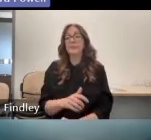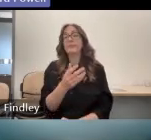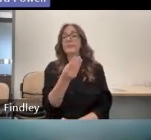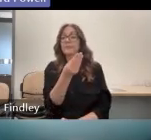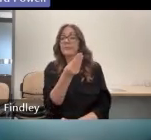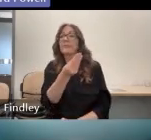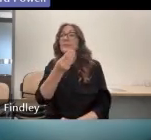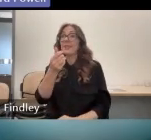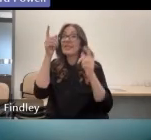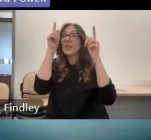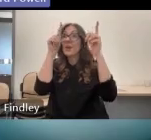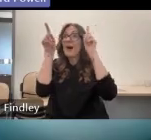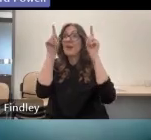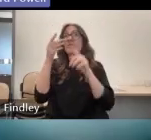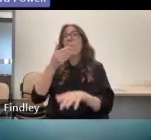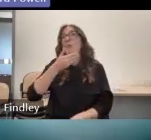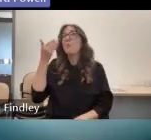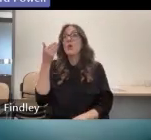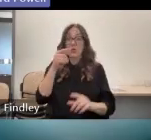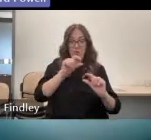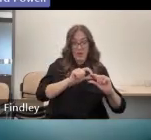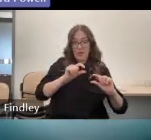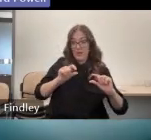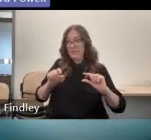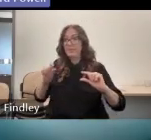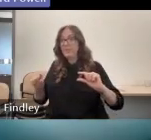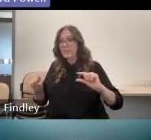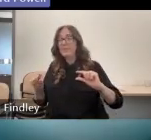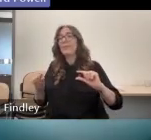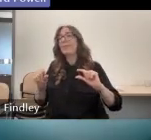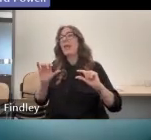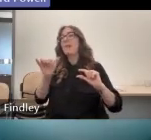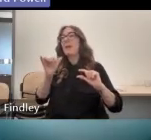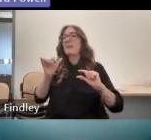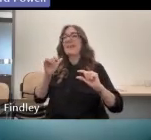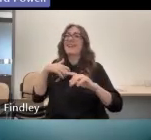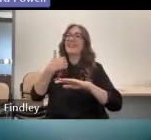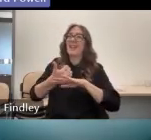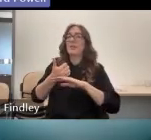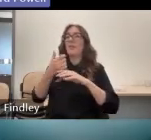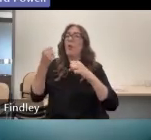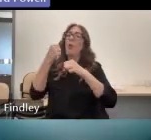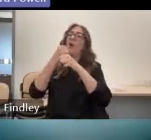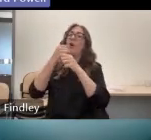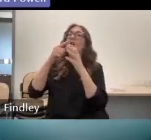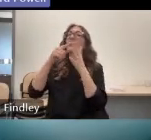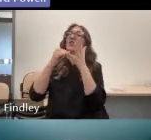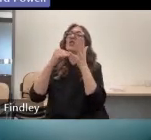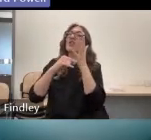at all, in which case they'll be set up for gestures. And what that means is that